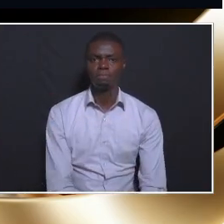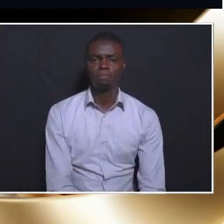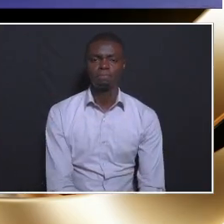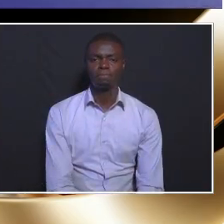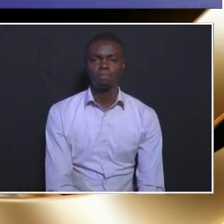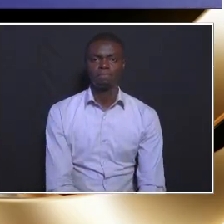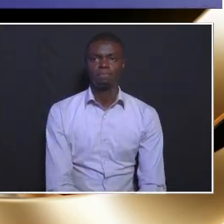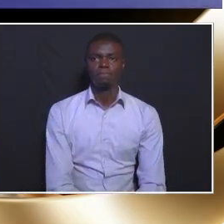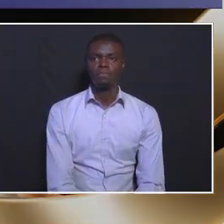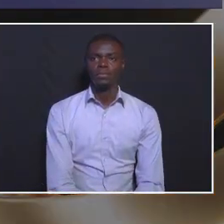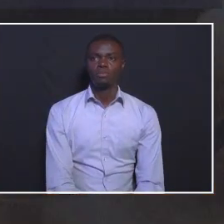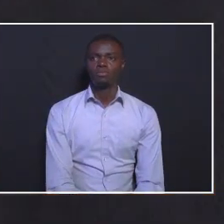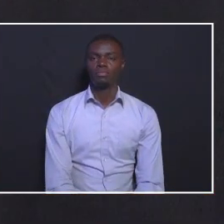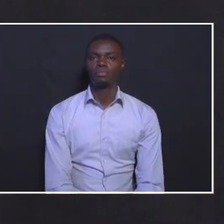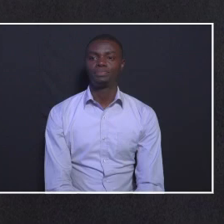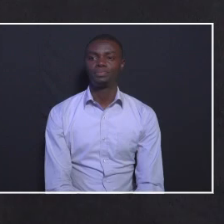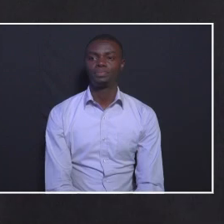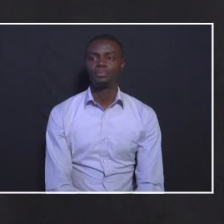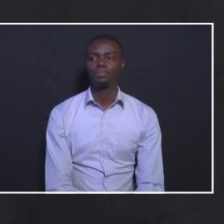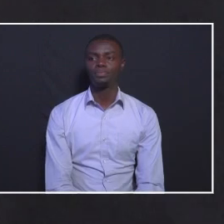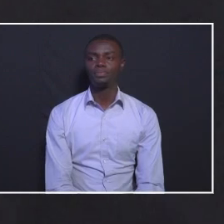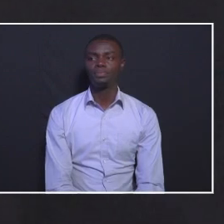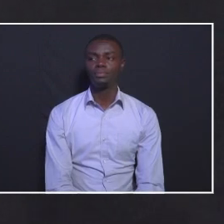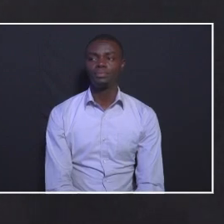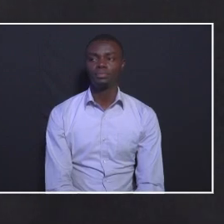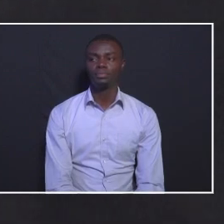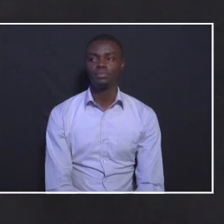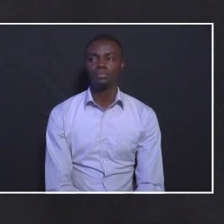Let me see. Let me play it for you.